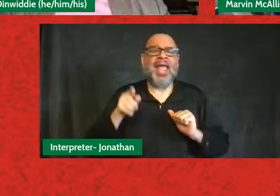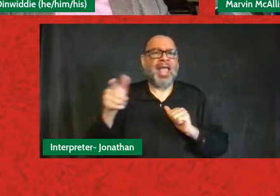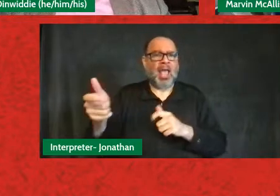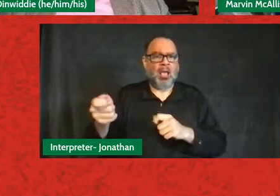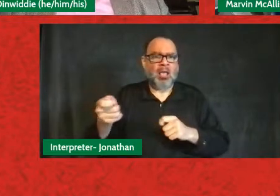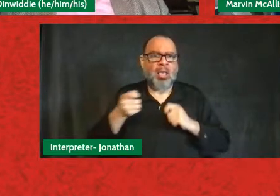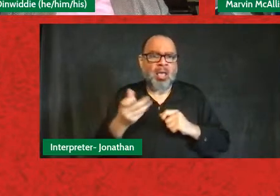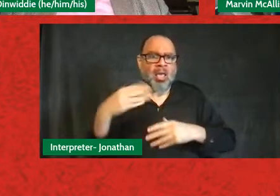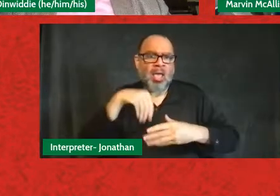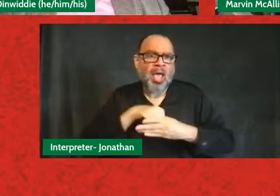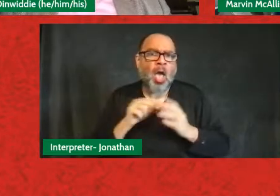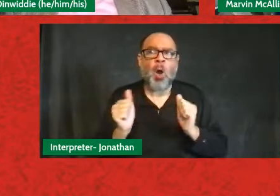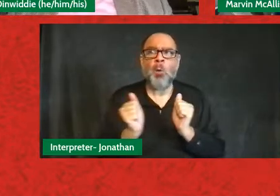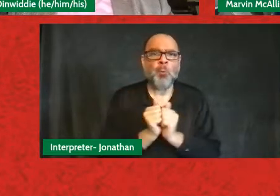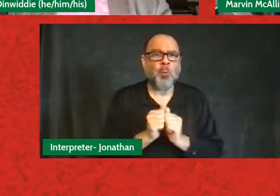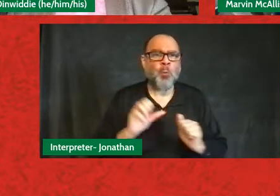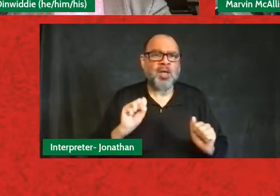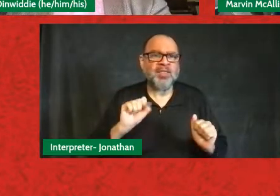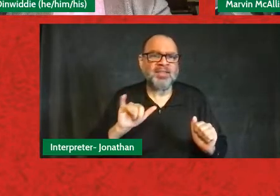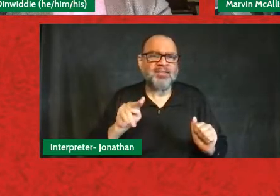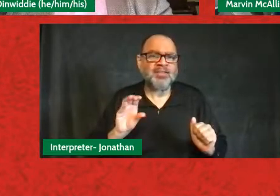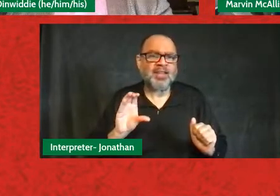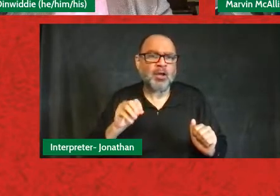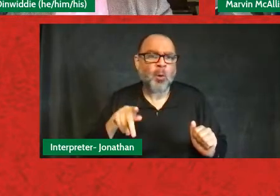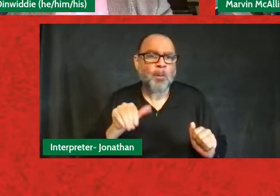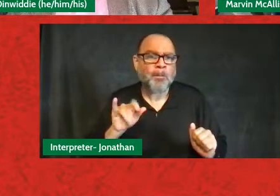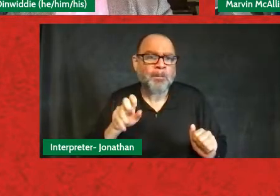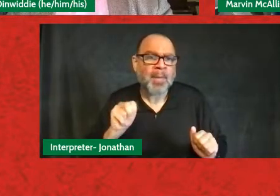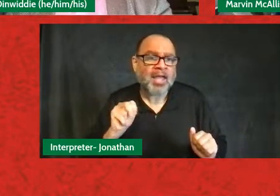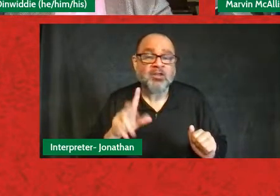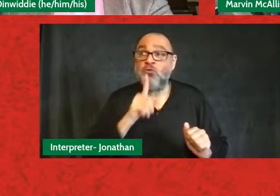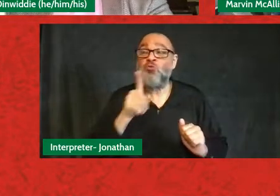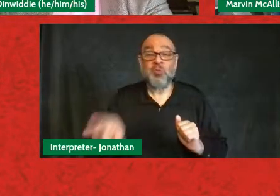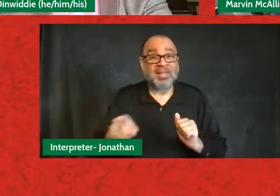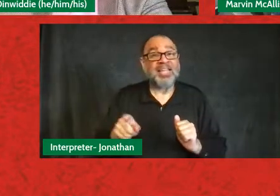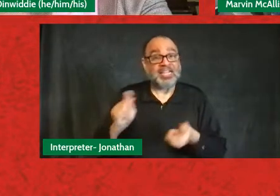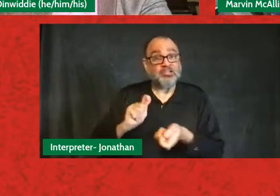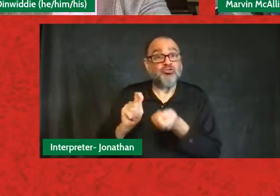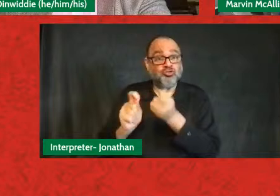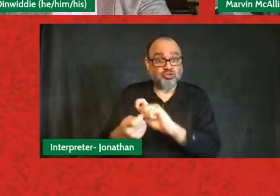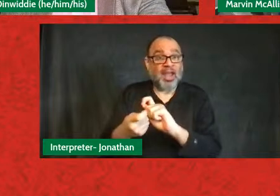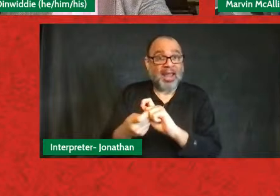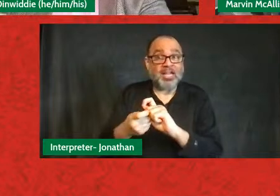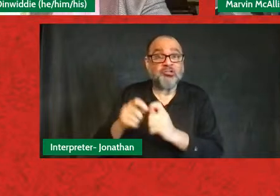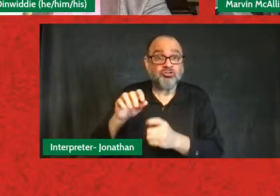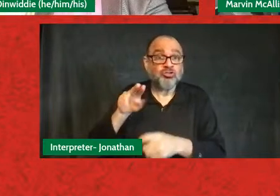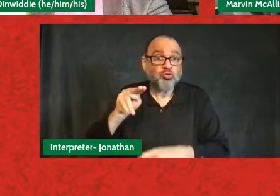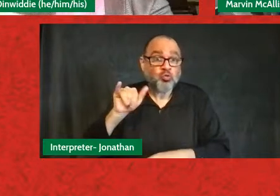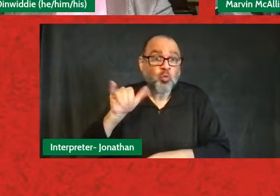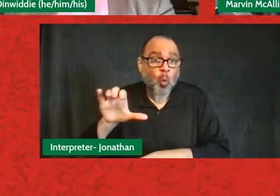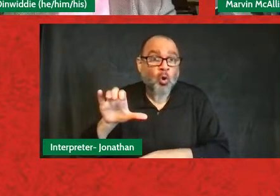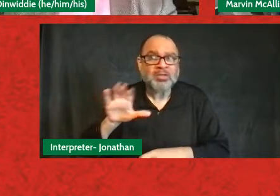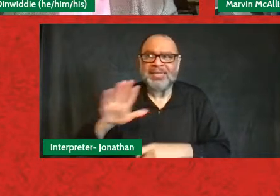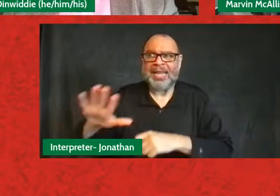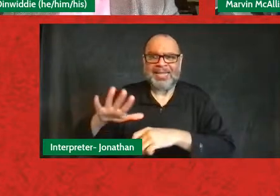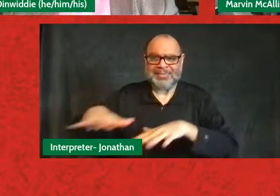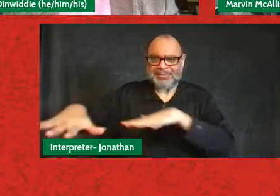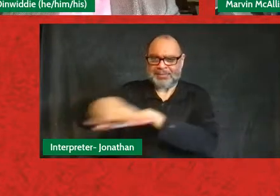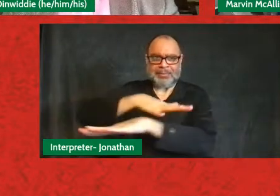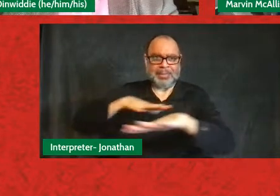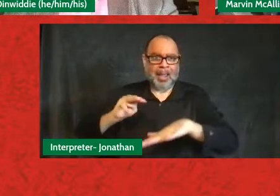it was so popular, you know, it actually changed the geography of New York City. You know, it was so popular that they had to